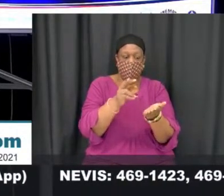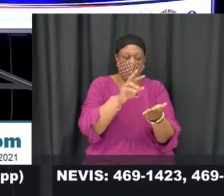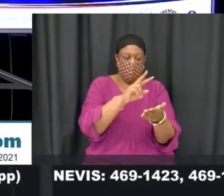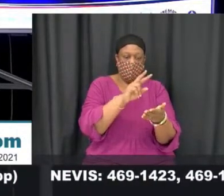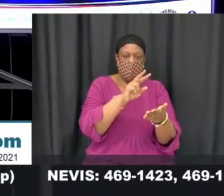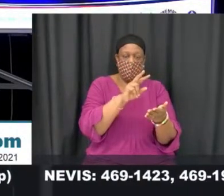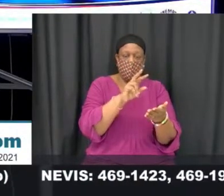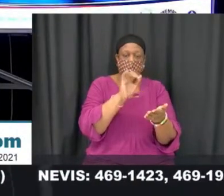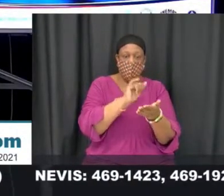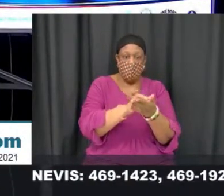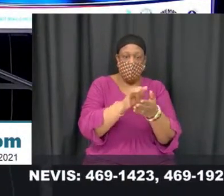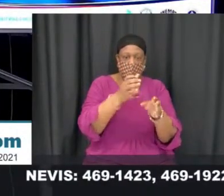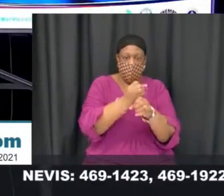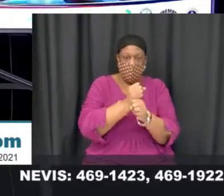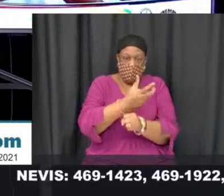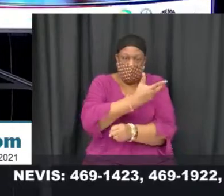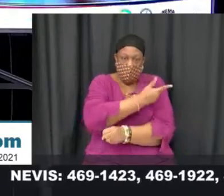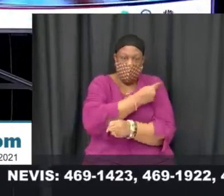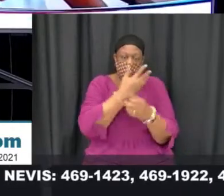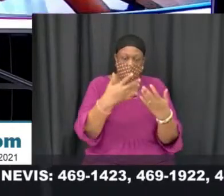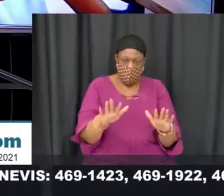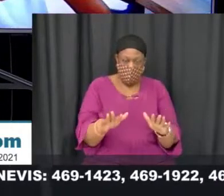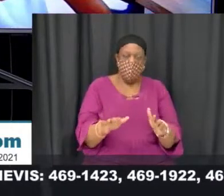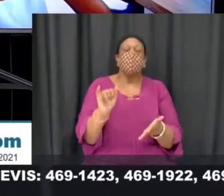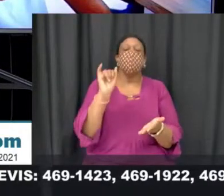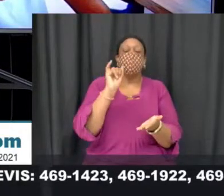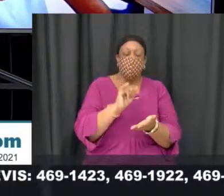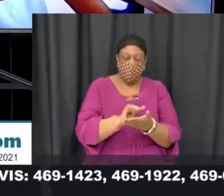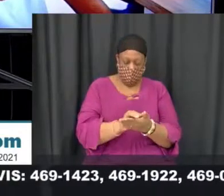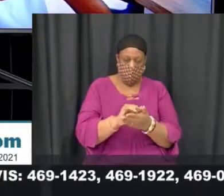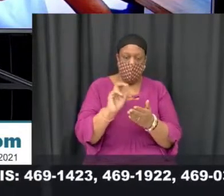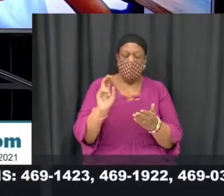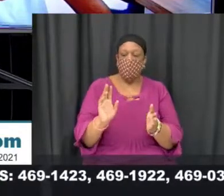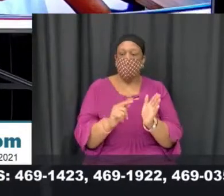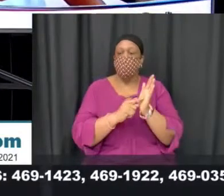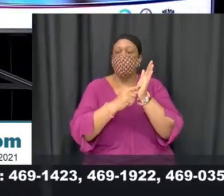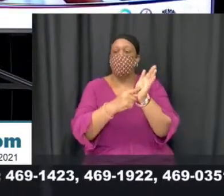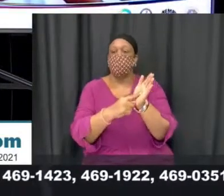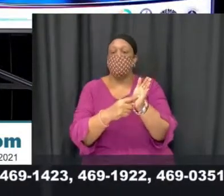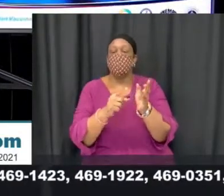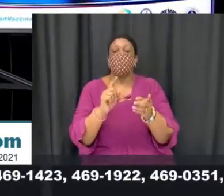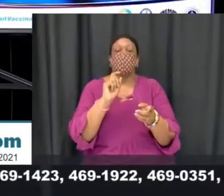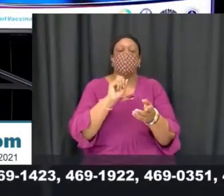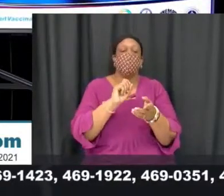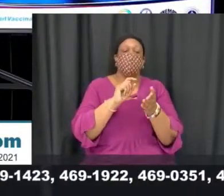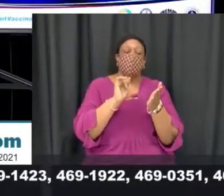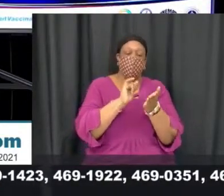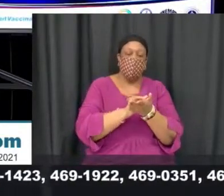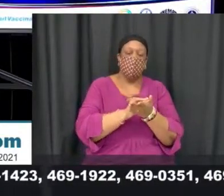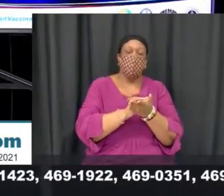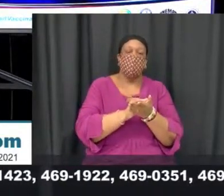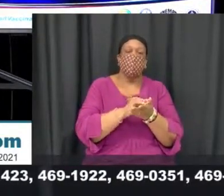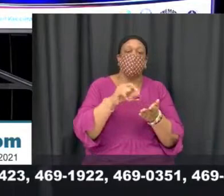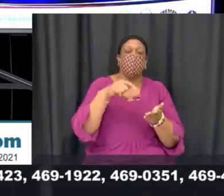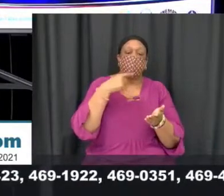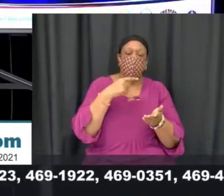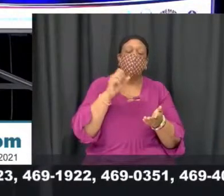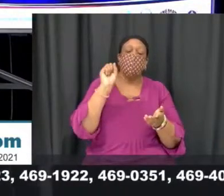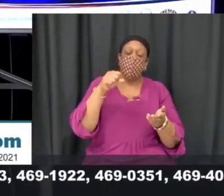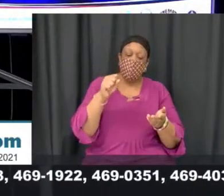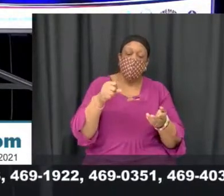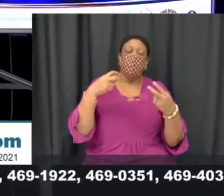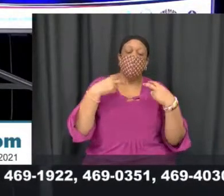record or other valid proof of vaccination authorized by the Ministry of Health before entry into